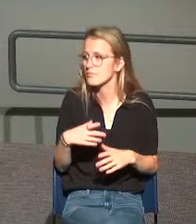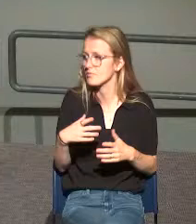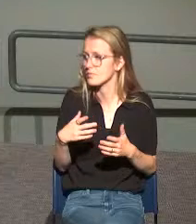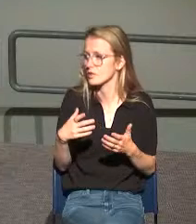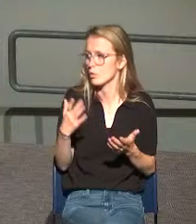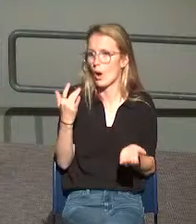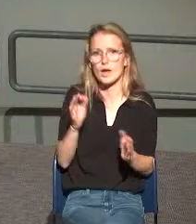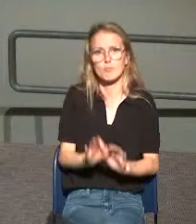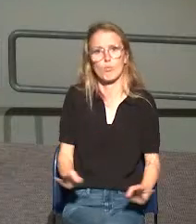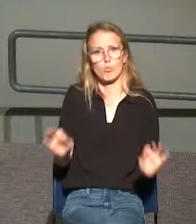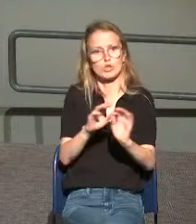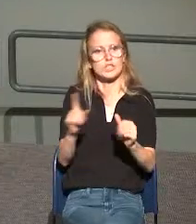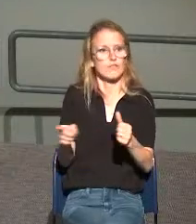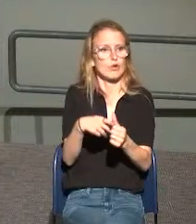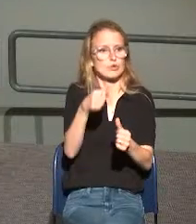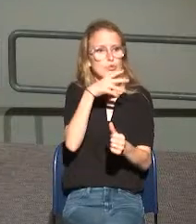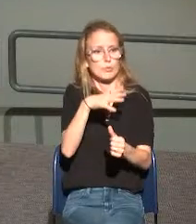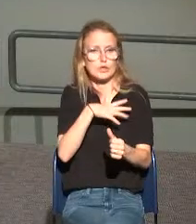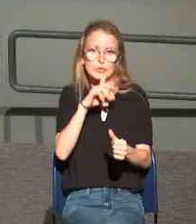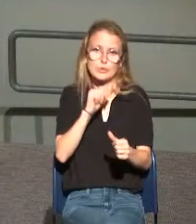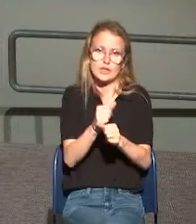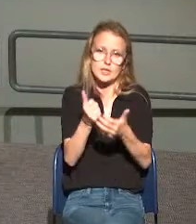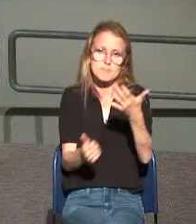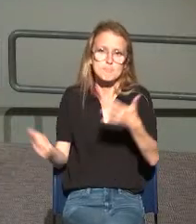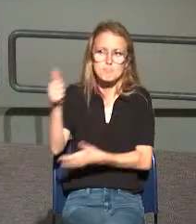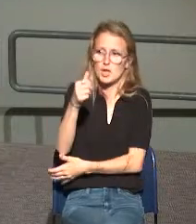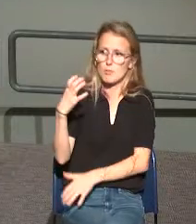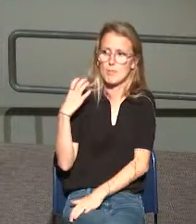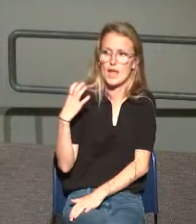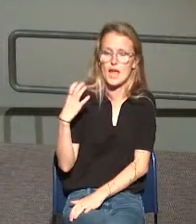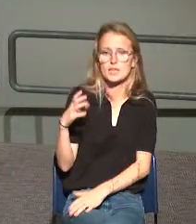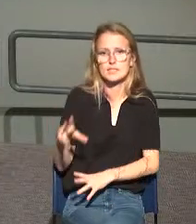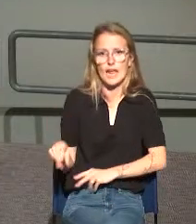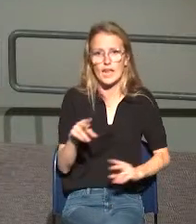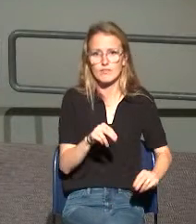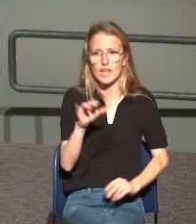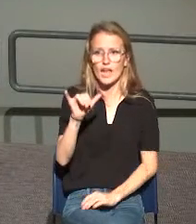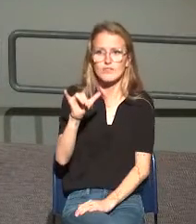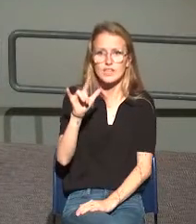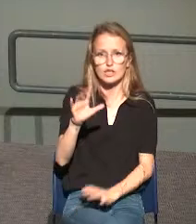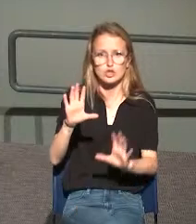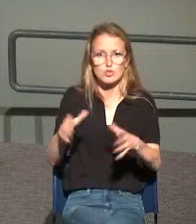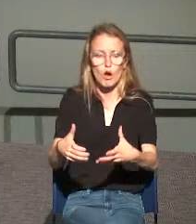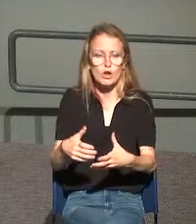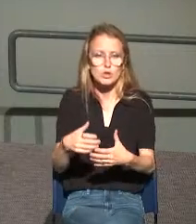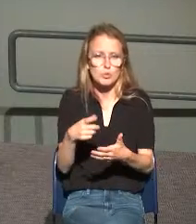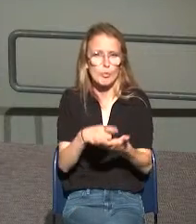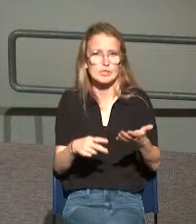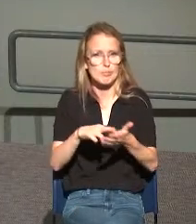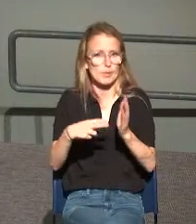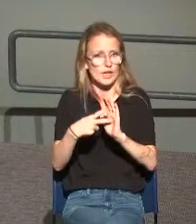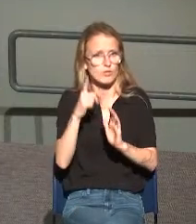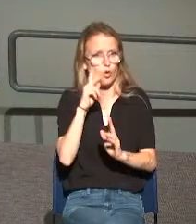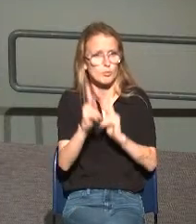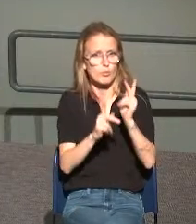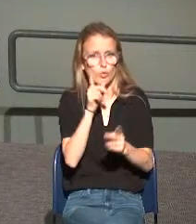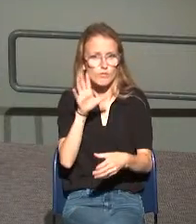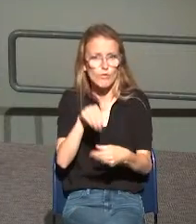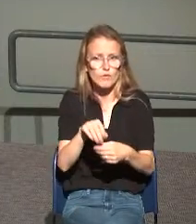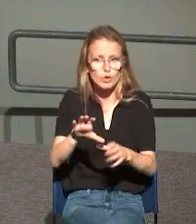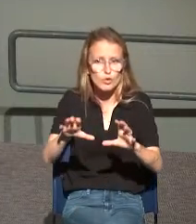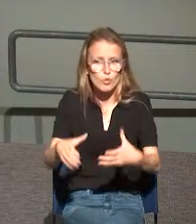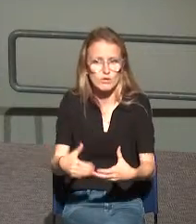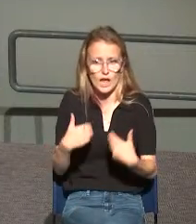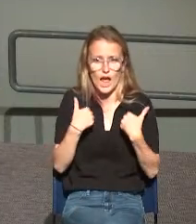that she was the first woman to command an aviation squadron? What difference did it mean to the people who were serving with her to have a female